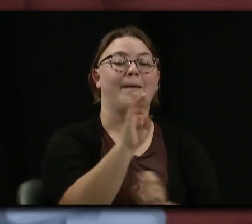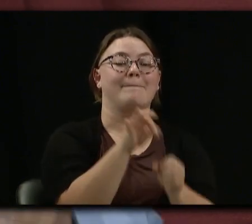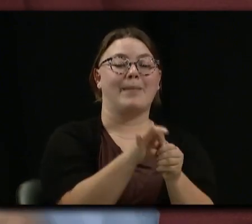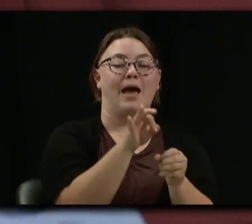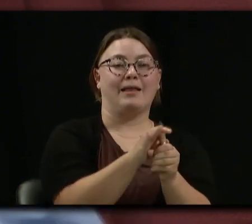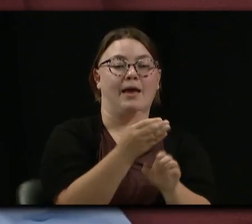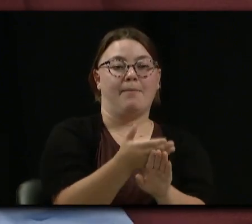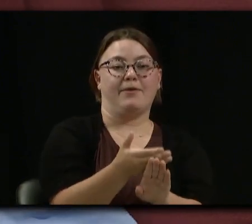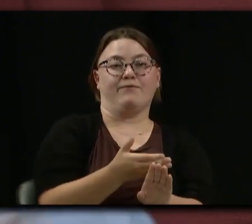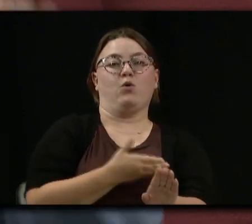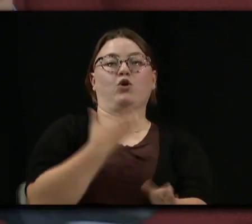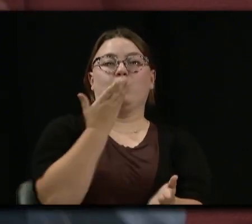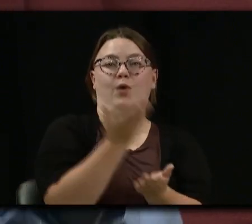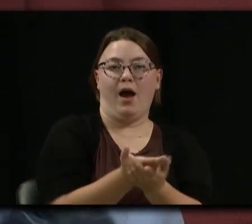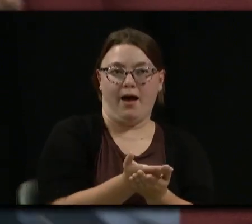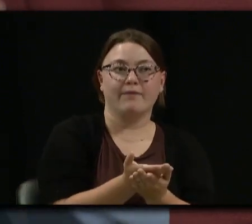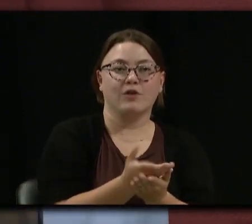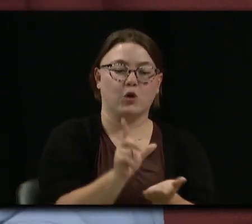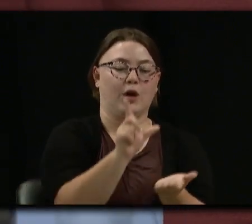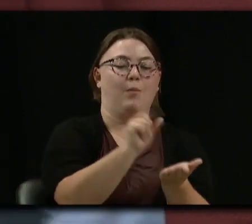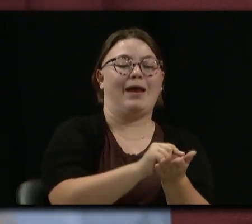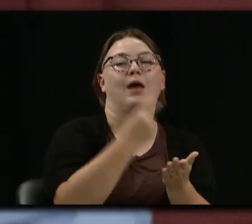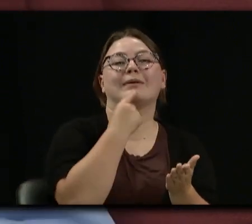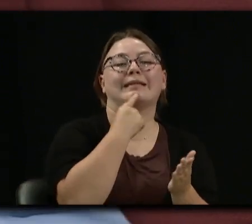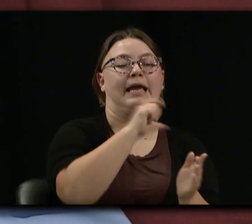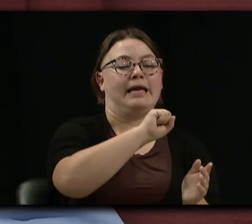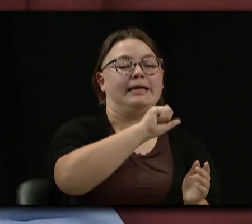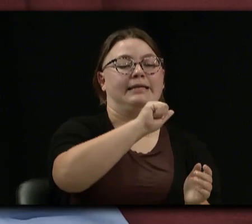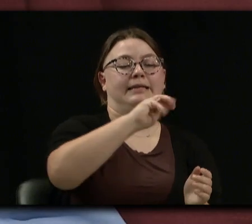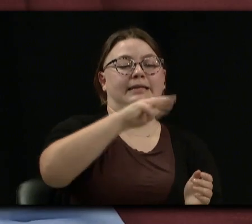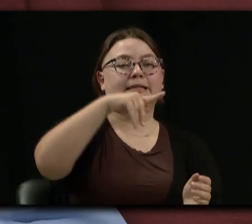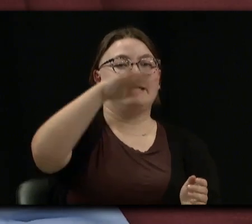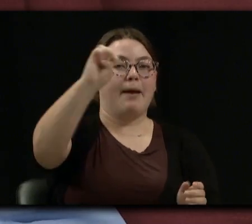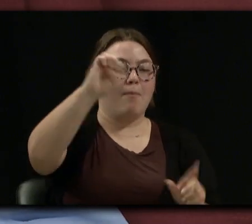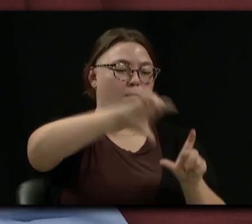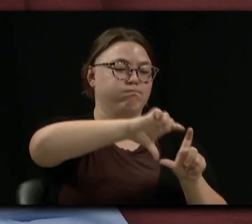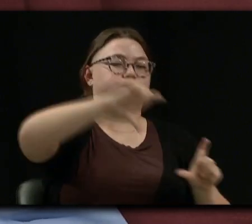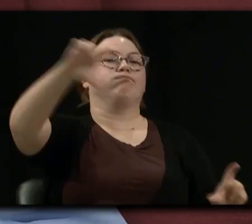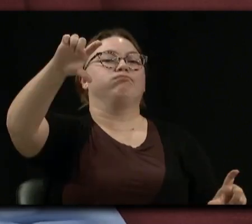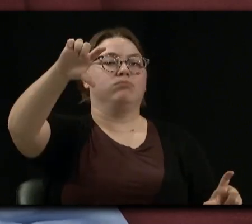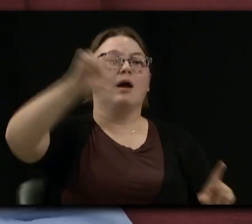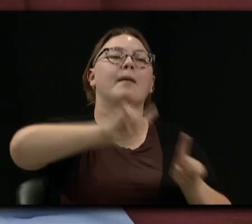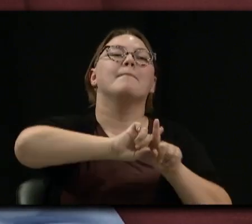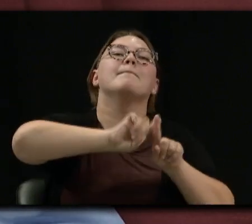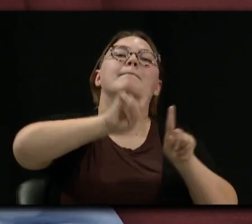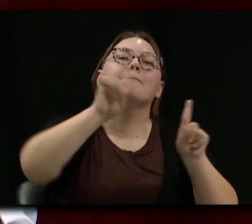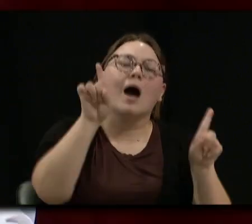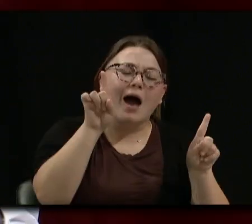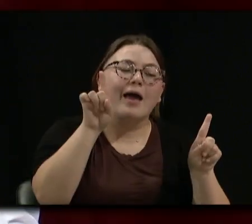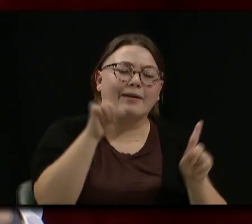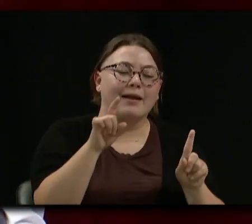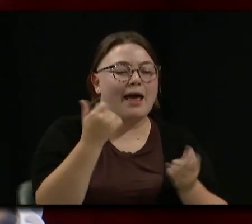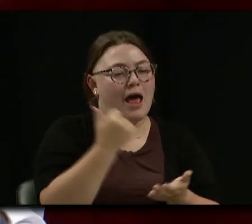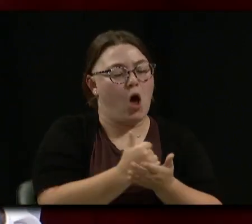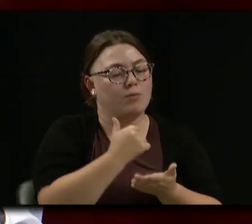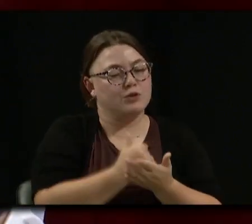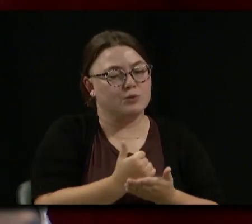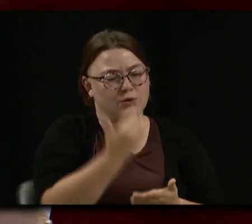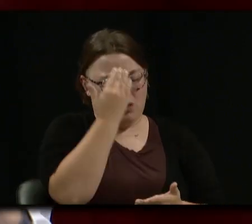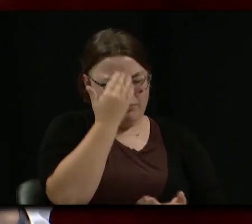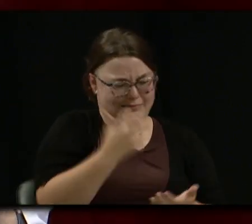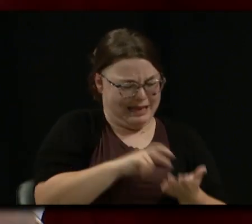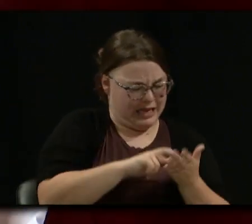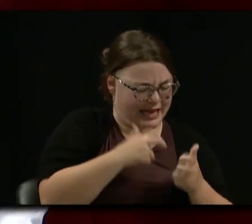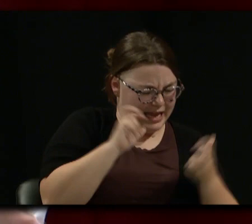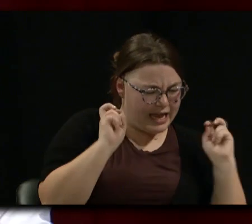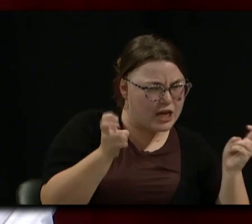come, and you can print that out. It'll say sample on it, of course, but you can print that out and go over it with yourself. And that helps a lot when you're trying to think through, what does this issue mean, and